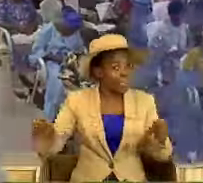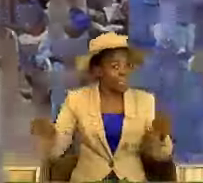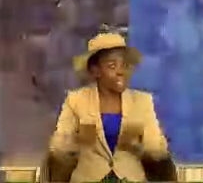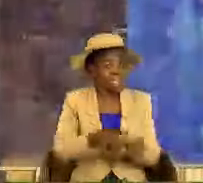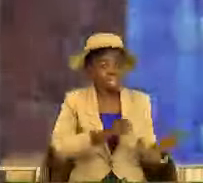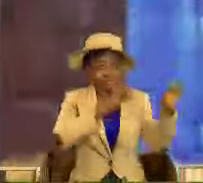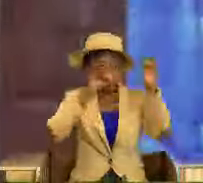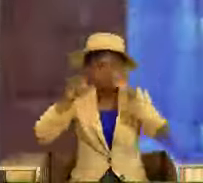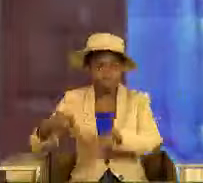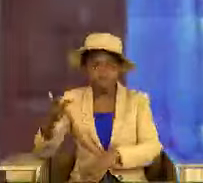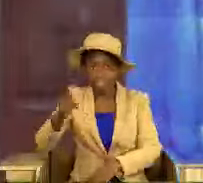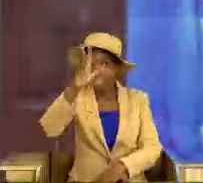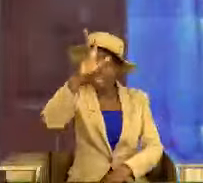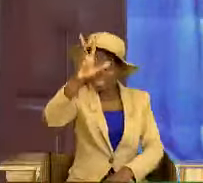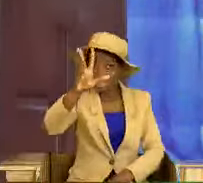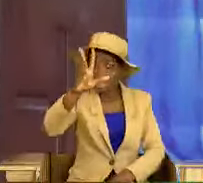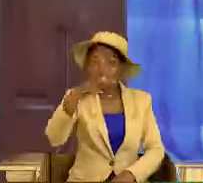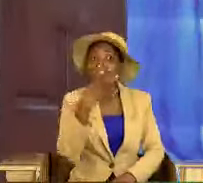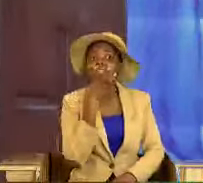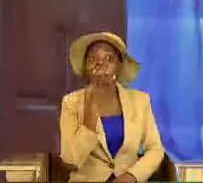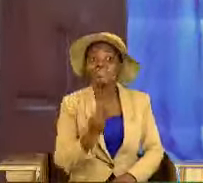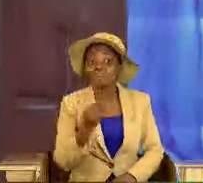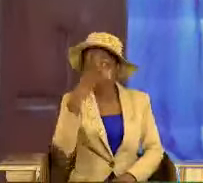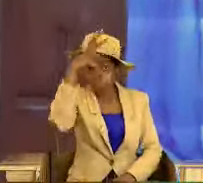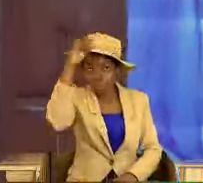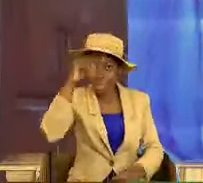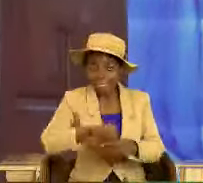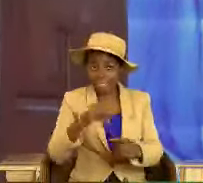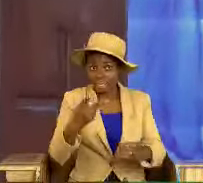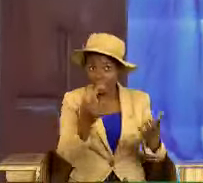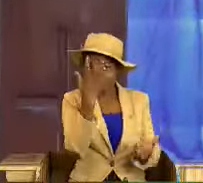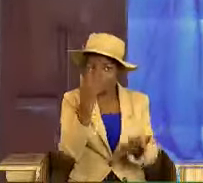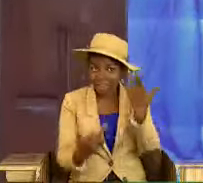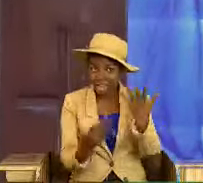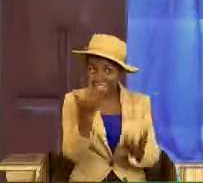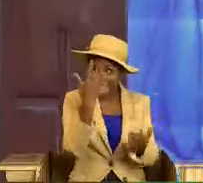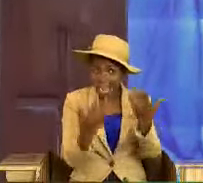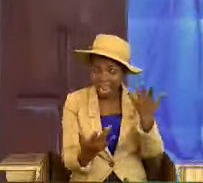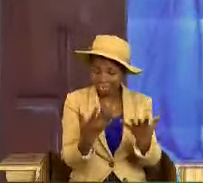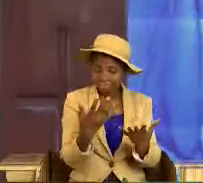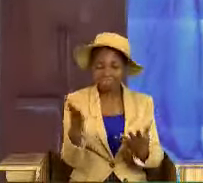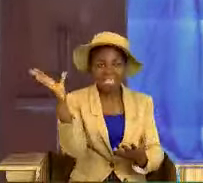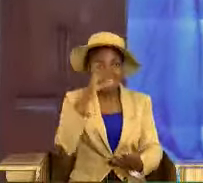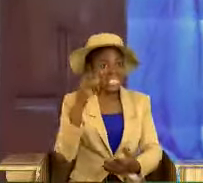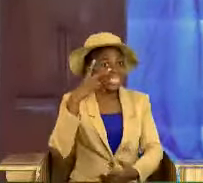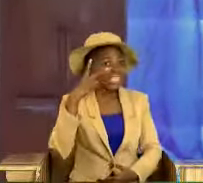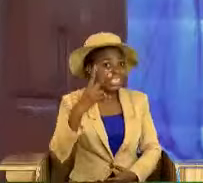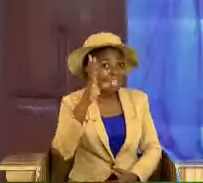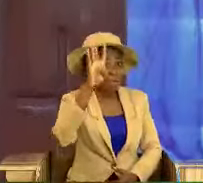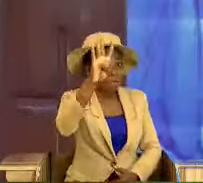men encountered four testimonies four testimonies